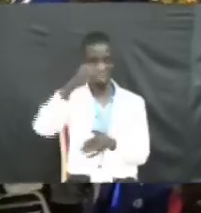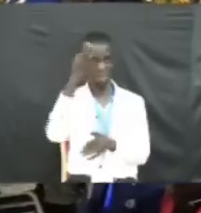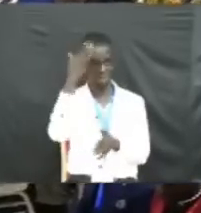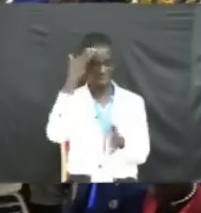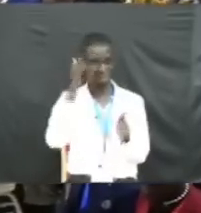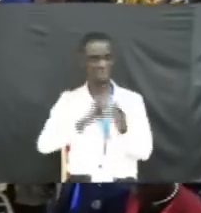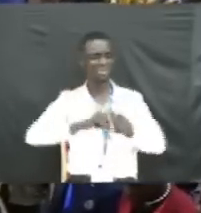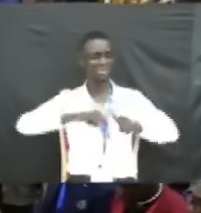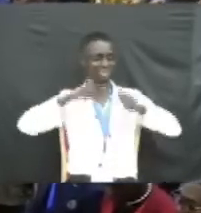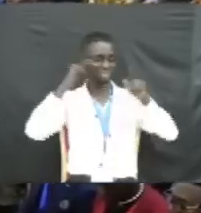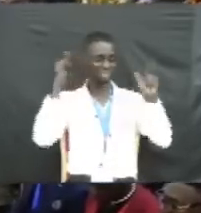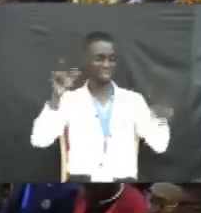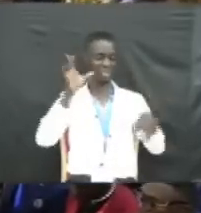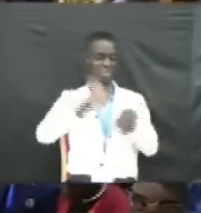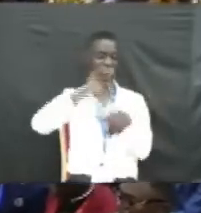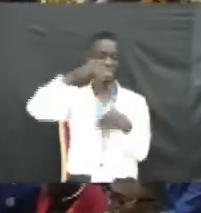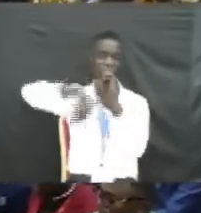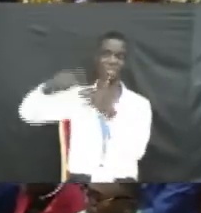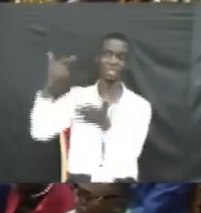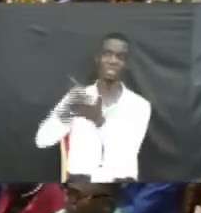church in Ghana